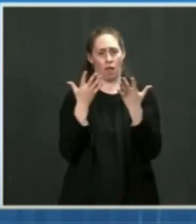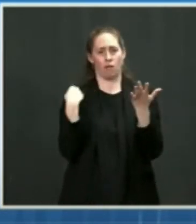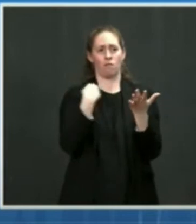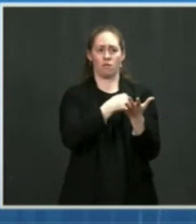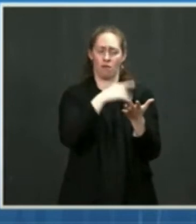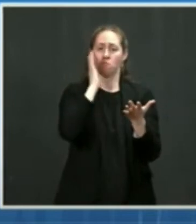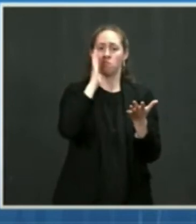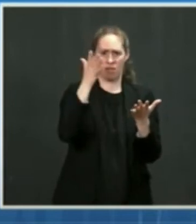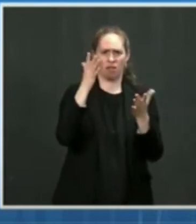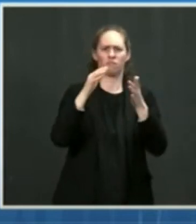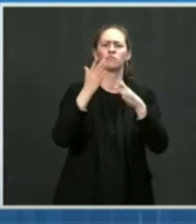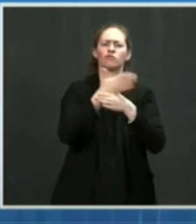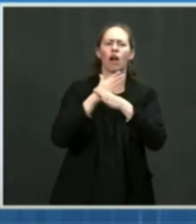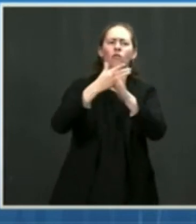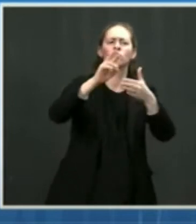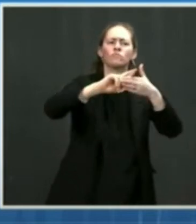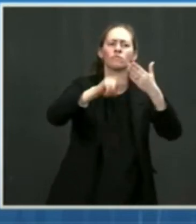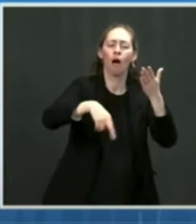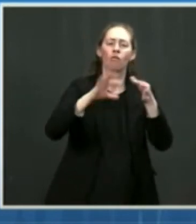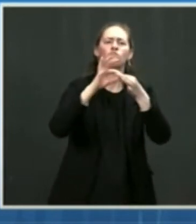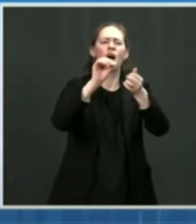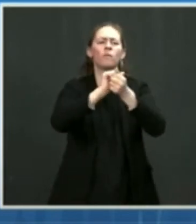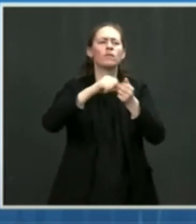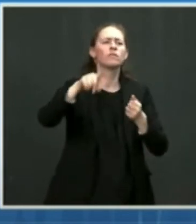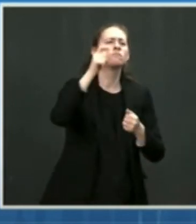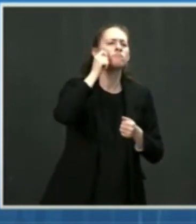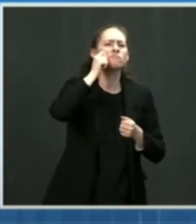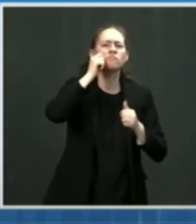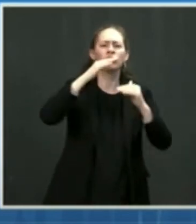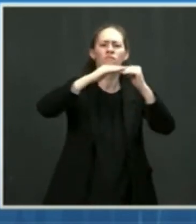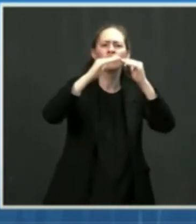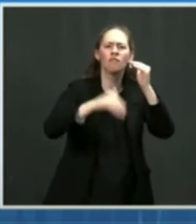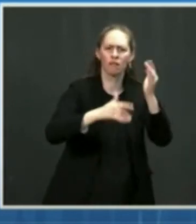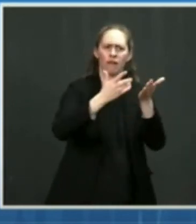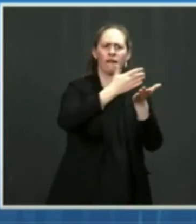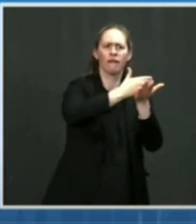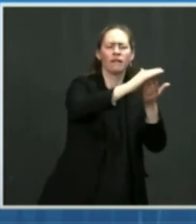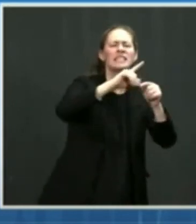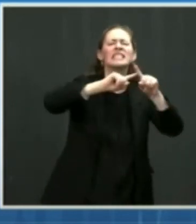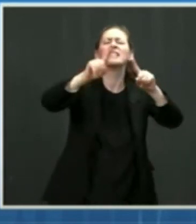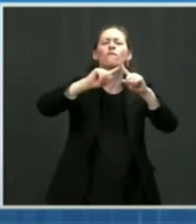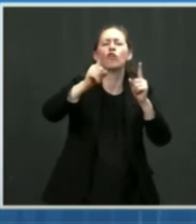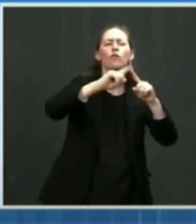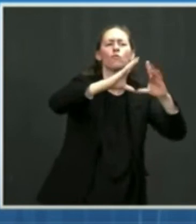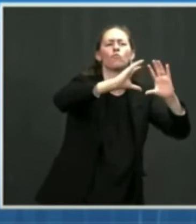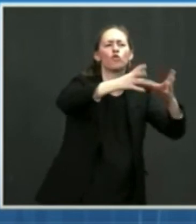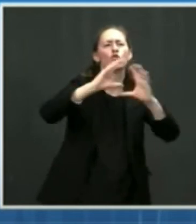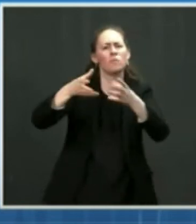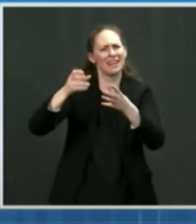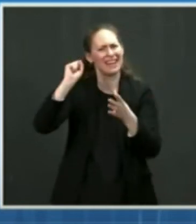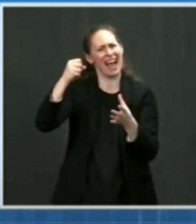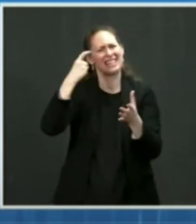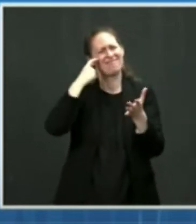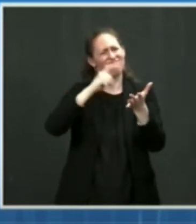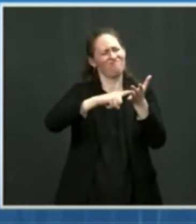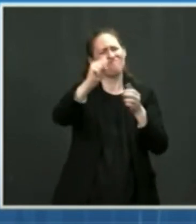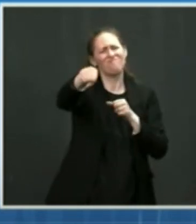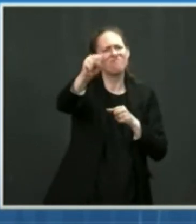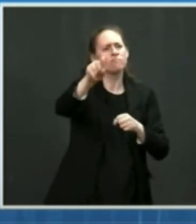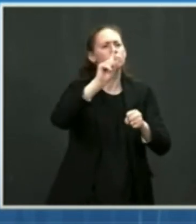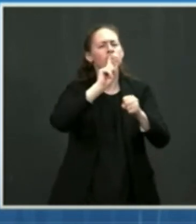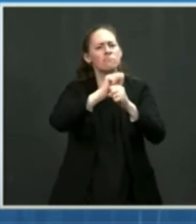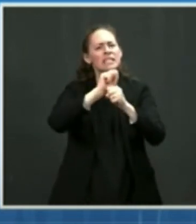from racial and ethnic minority groups are disproportionately affected by COVID-19, including being at increased risk